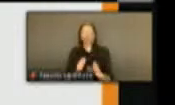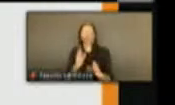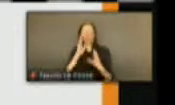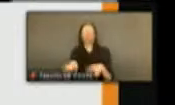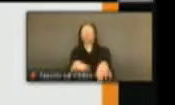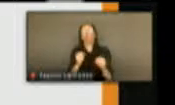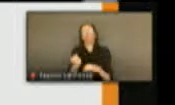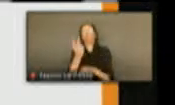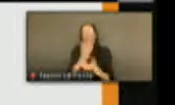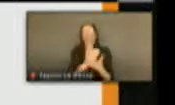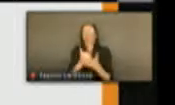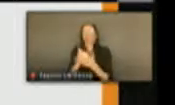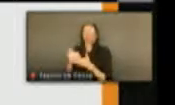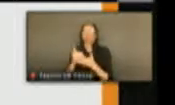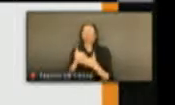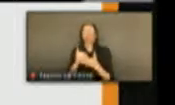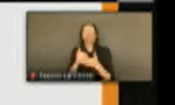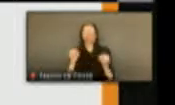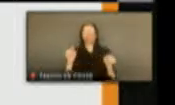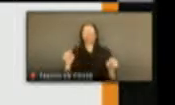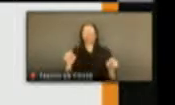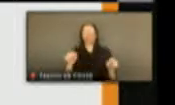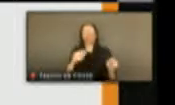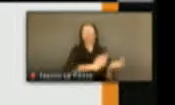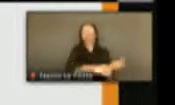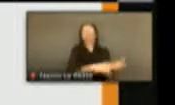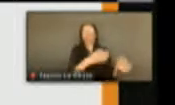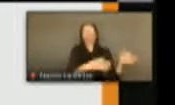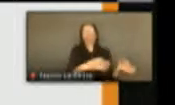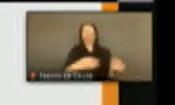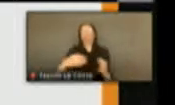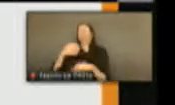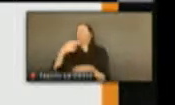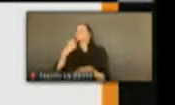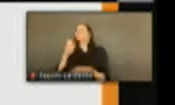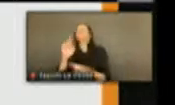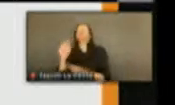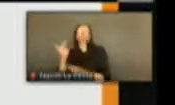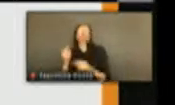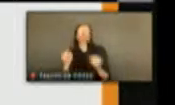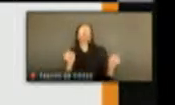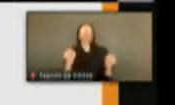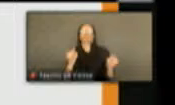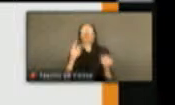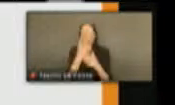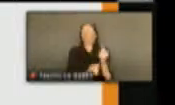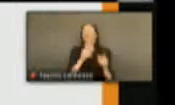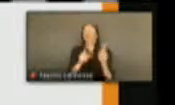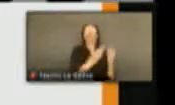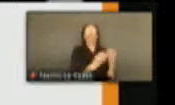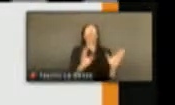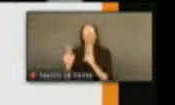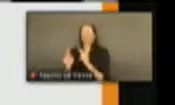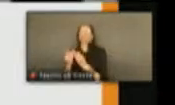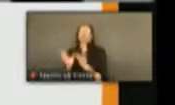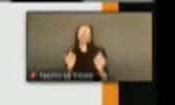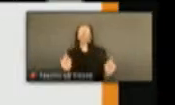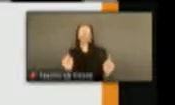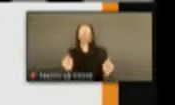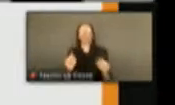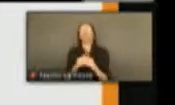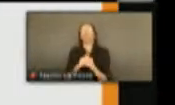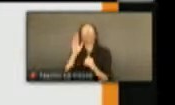are public hearings. The board adopts the budget at the final meeting in September. The new budget